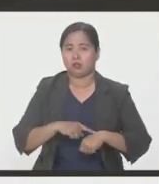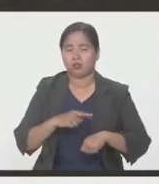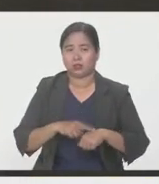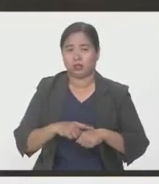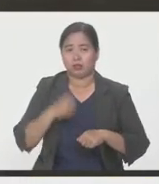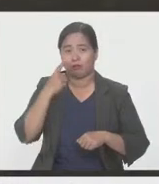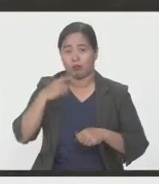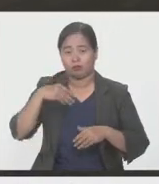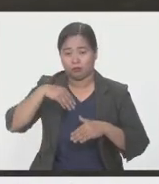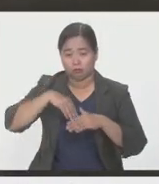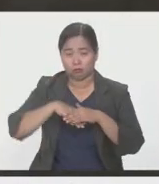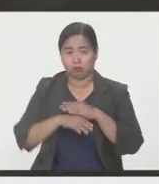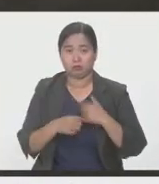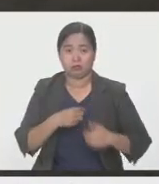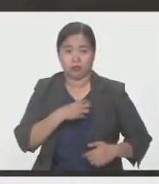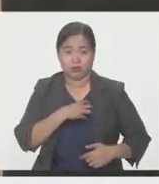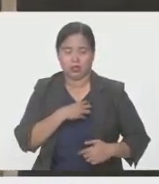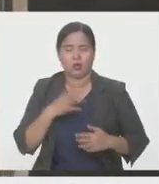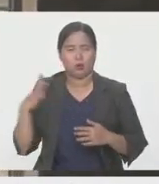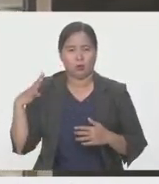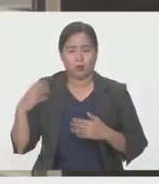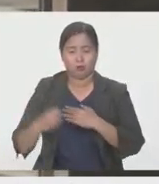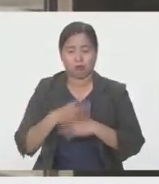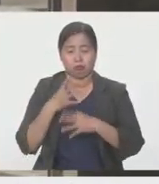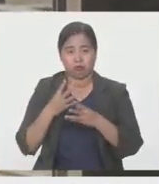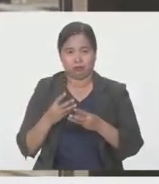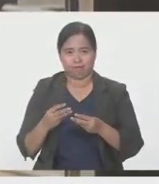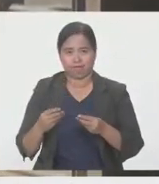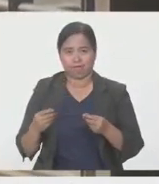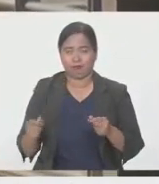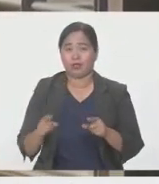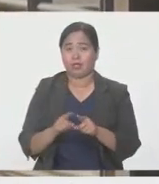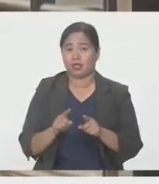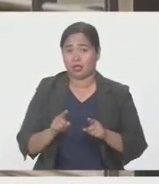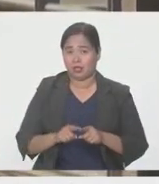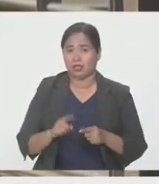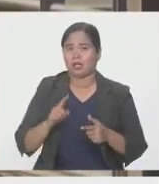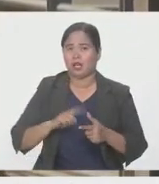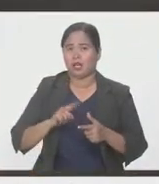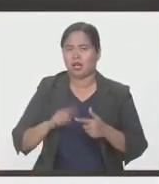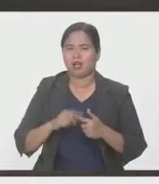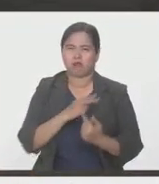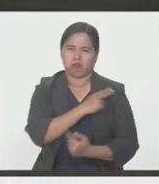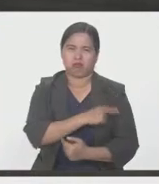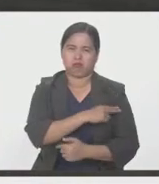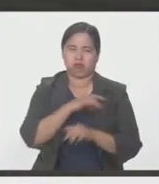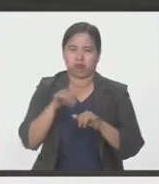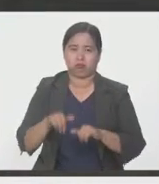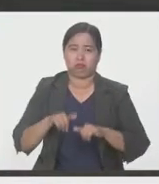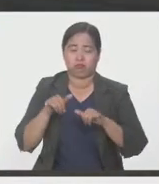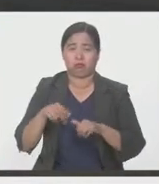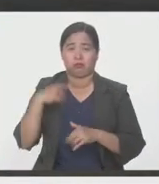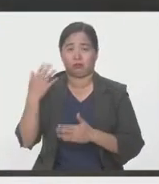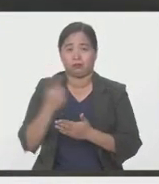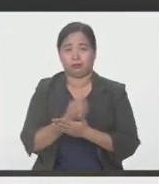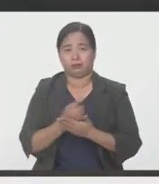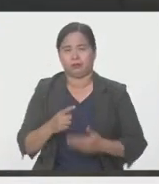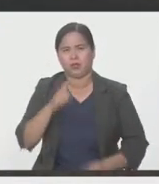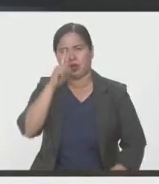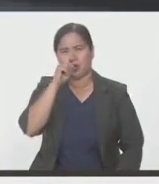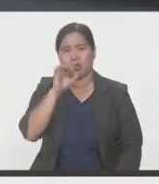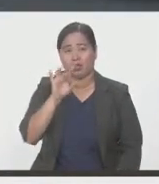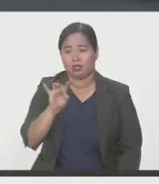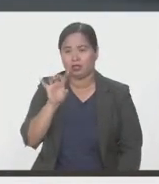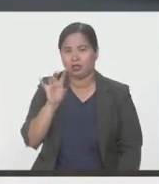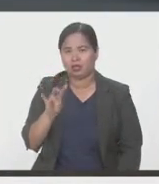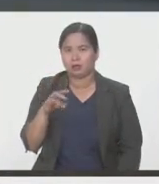determined once the king's infection has healed entirely, and the monarch would most likely remain in hospital until next week. At 87 years